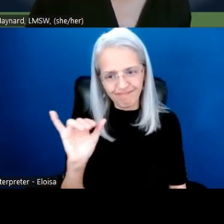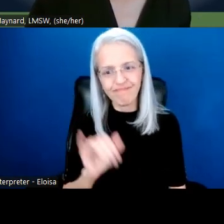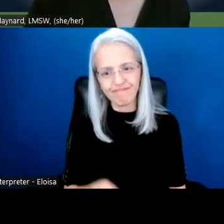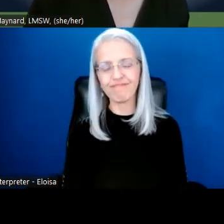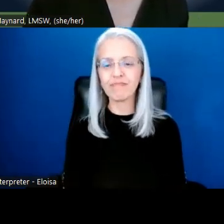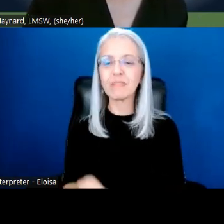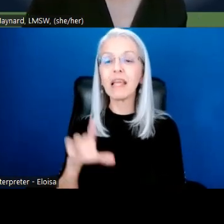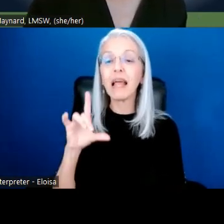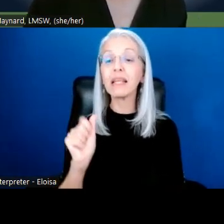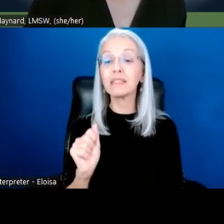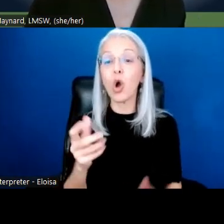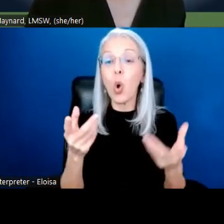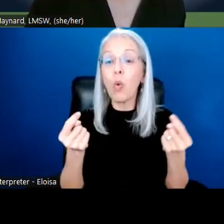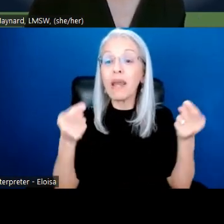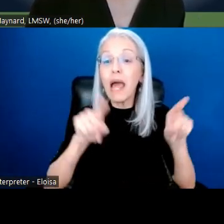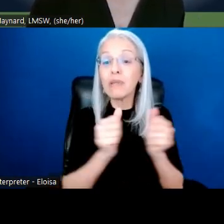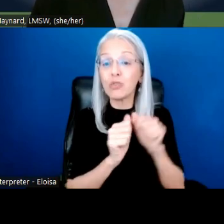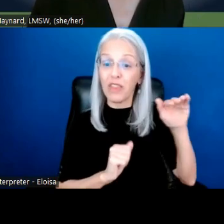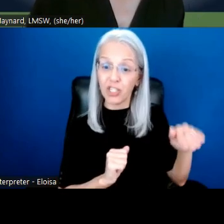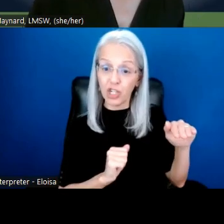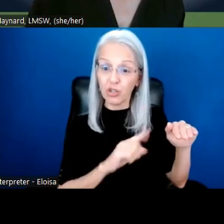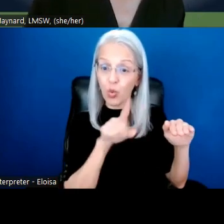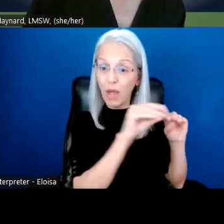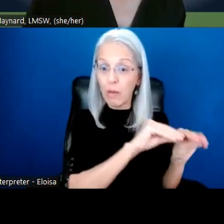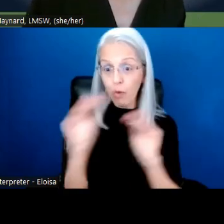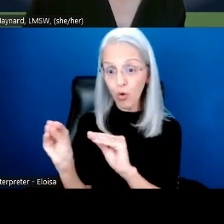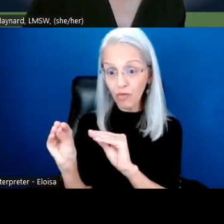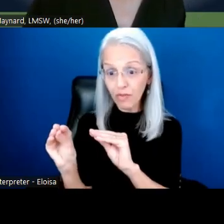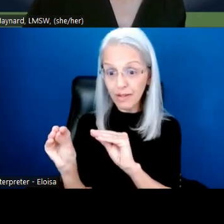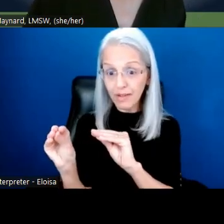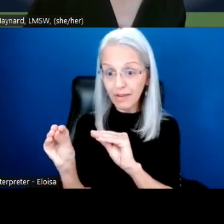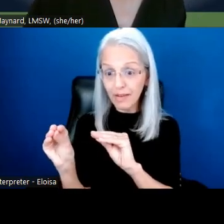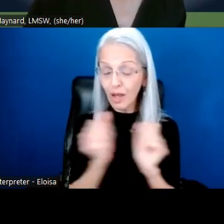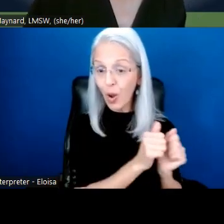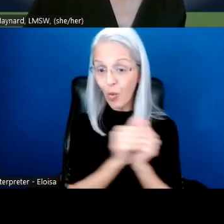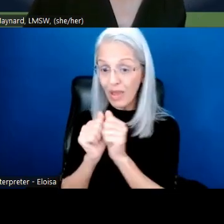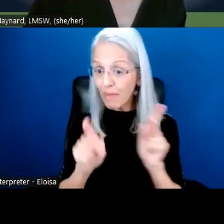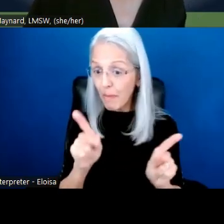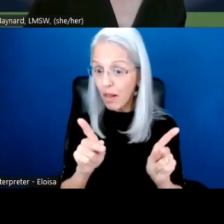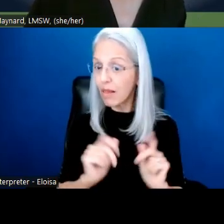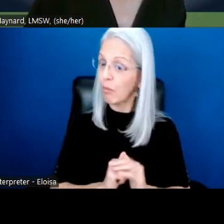What happens with Wow. our kiddos when we move them? Yeah. Yeah.